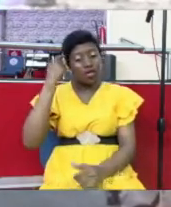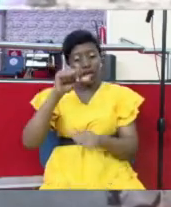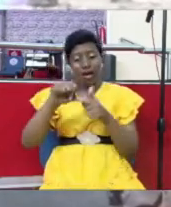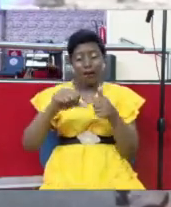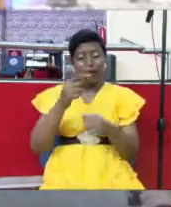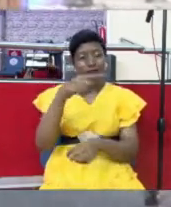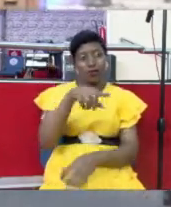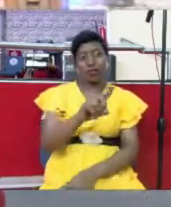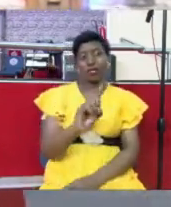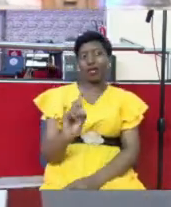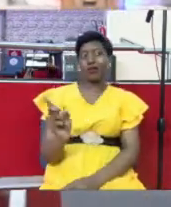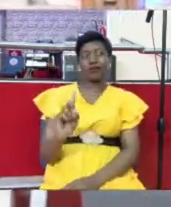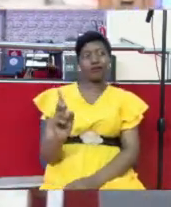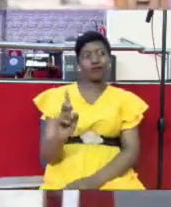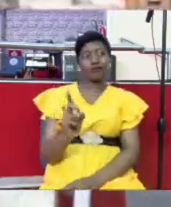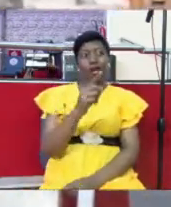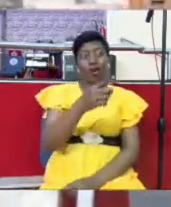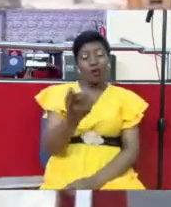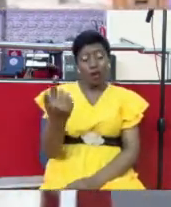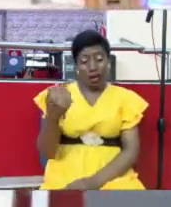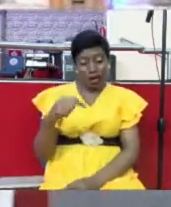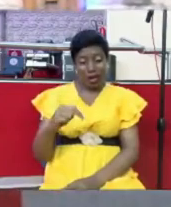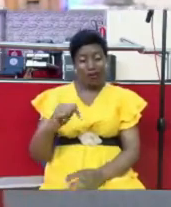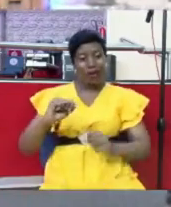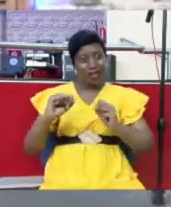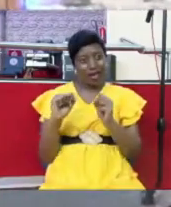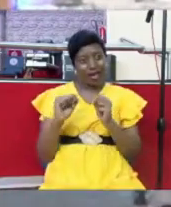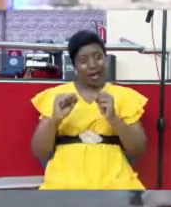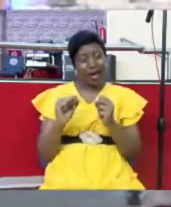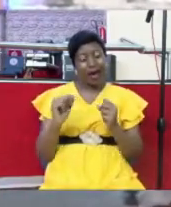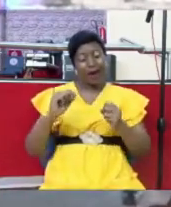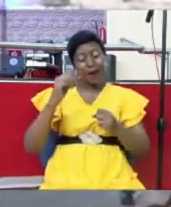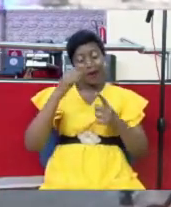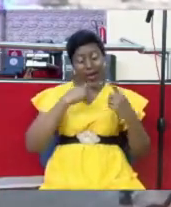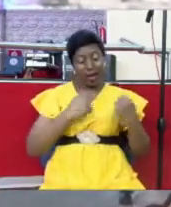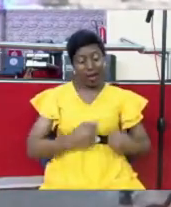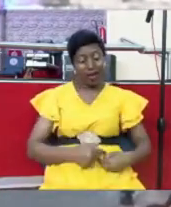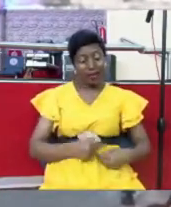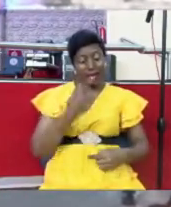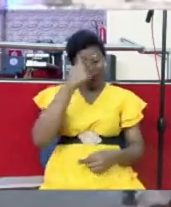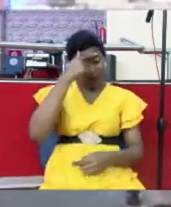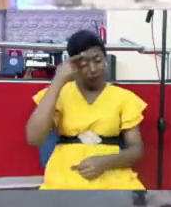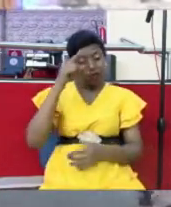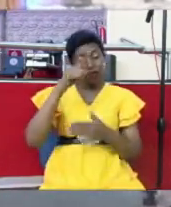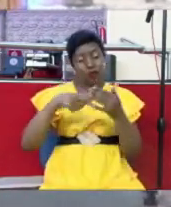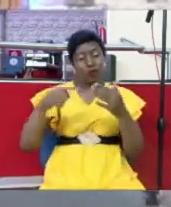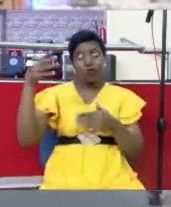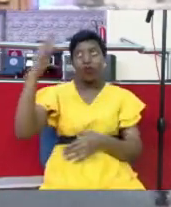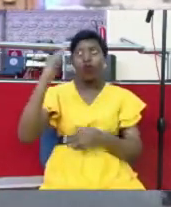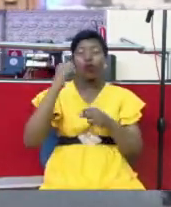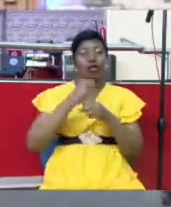You will come with a joyful heart because of that which the Lord has done to you.